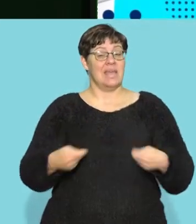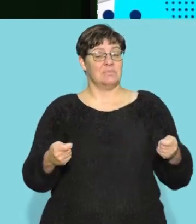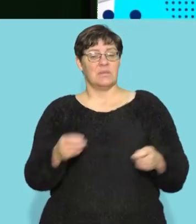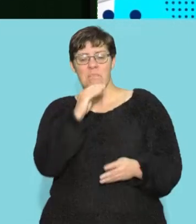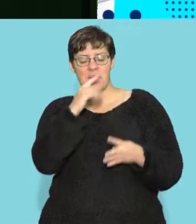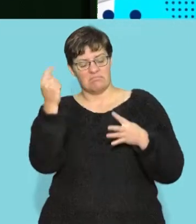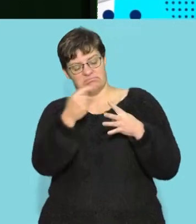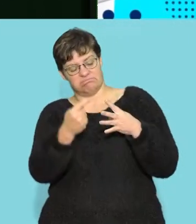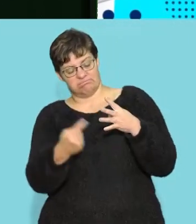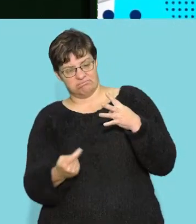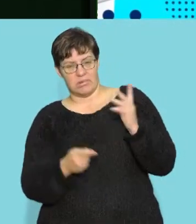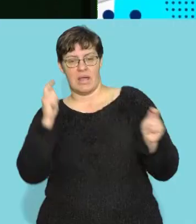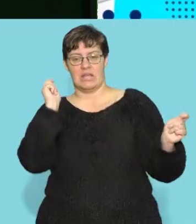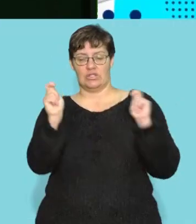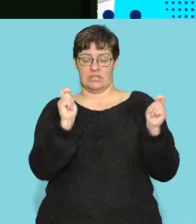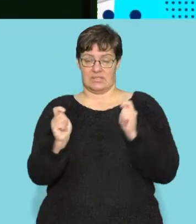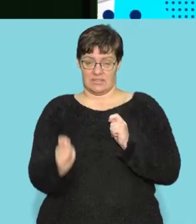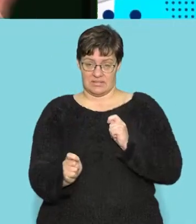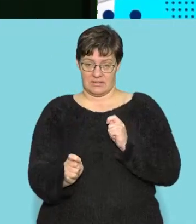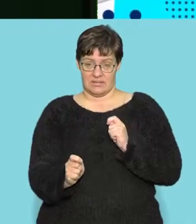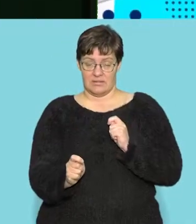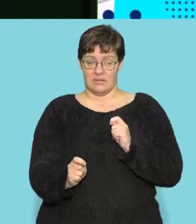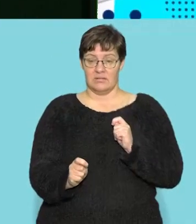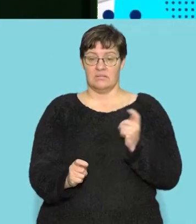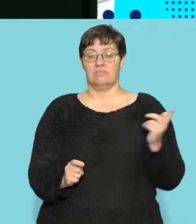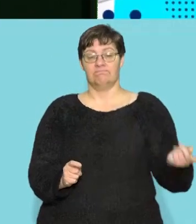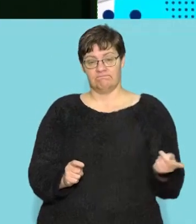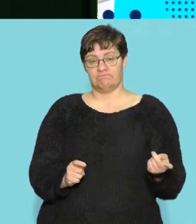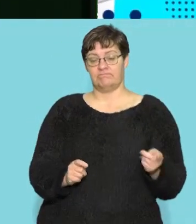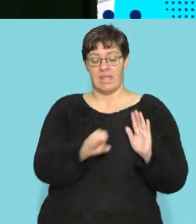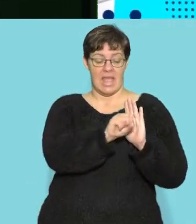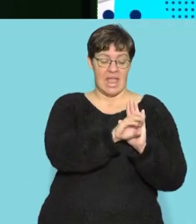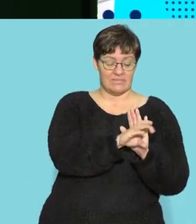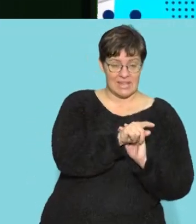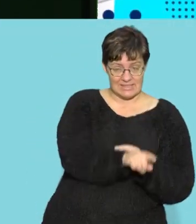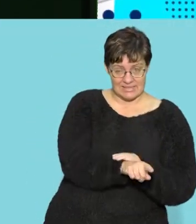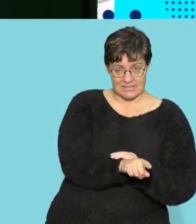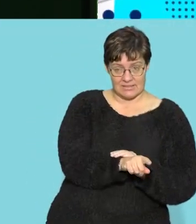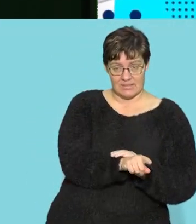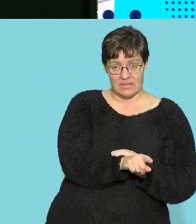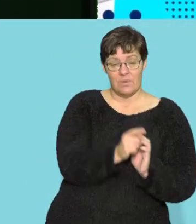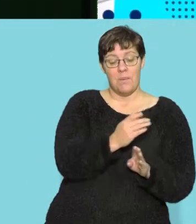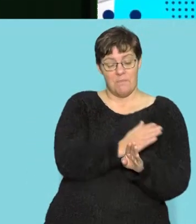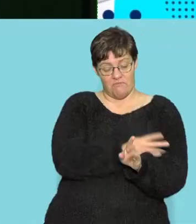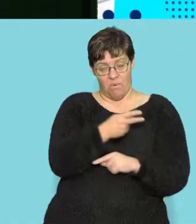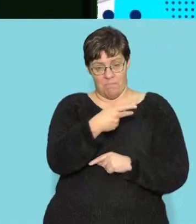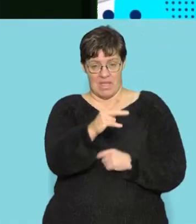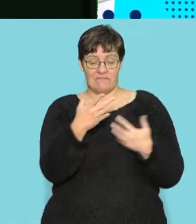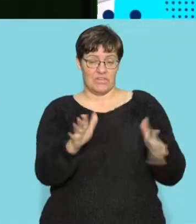that we have adjusted. In this case here, it was the advertising one. We had prepaid an amount